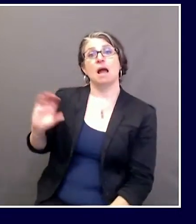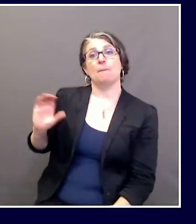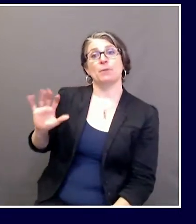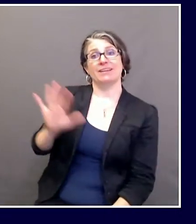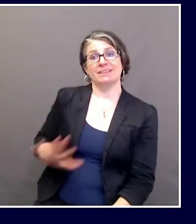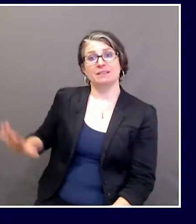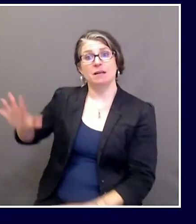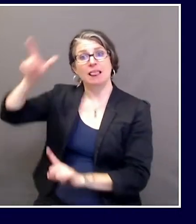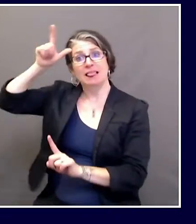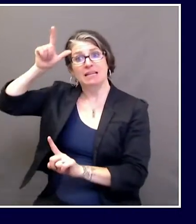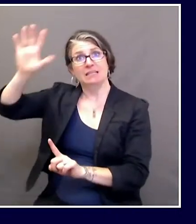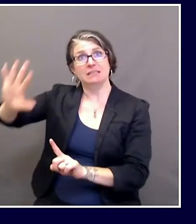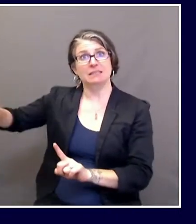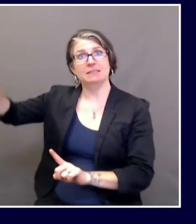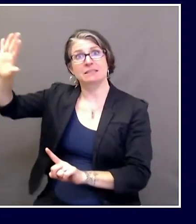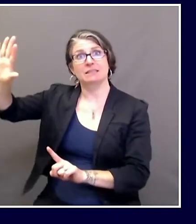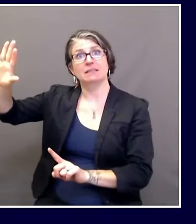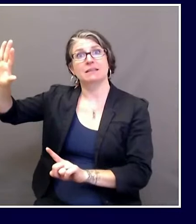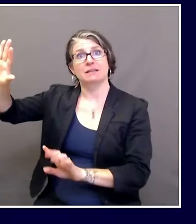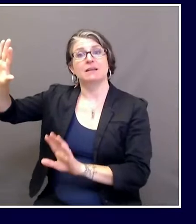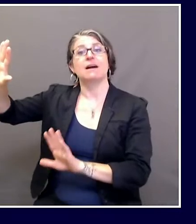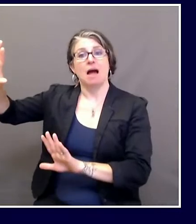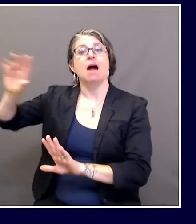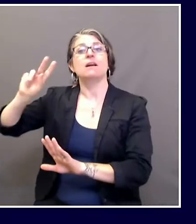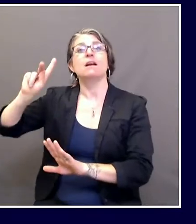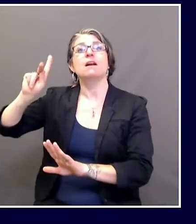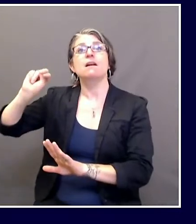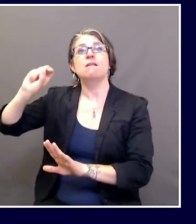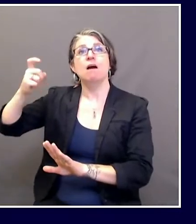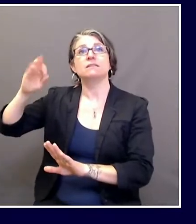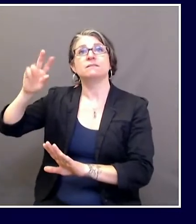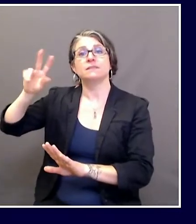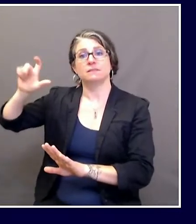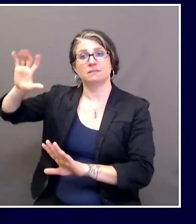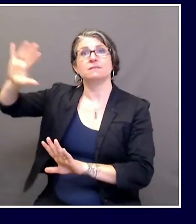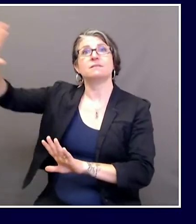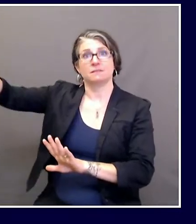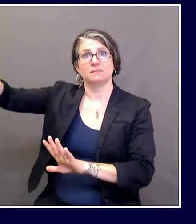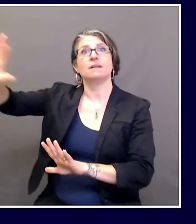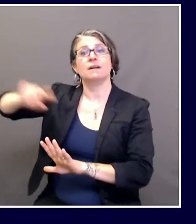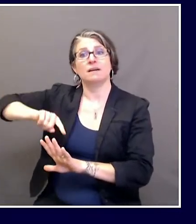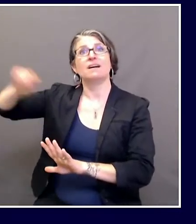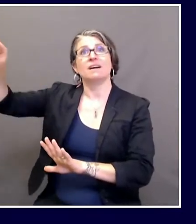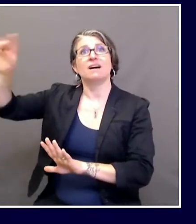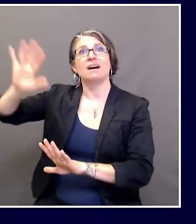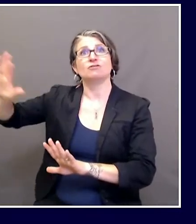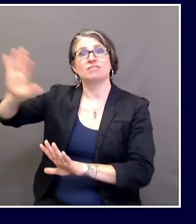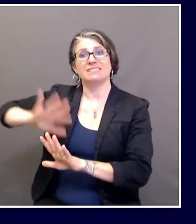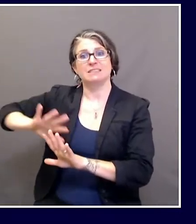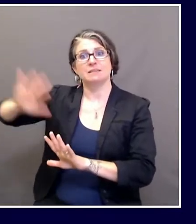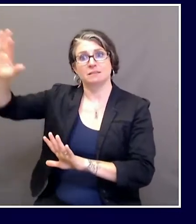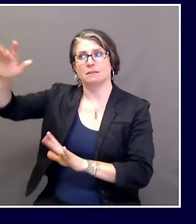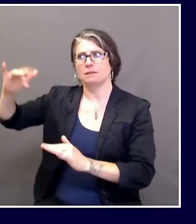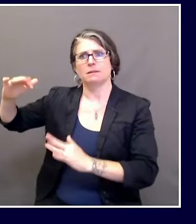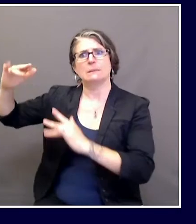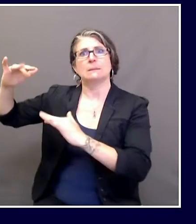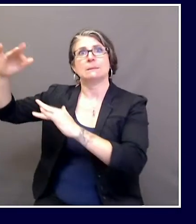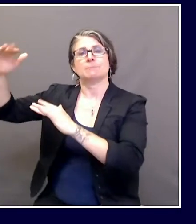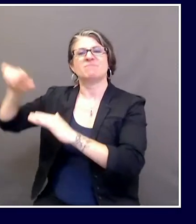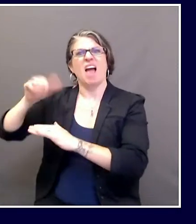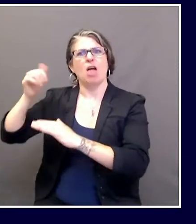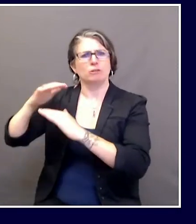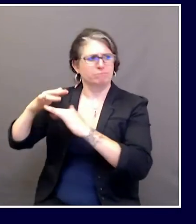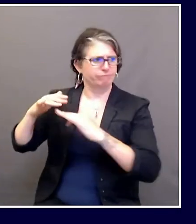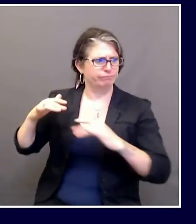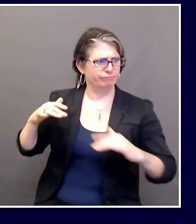more catching up to do, Piscataquis, Somerset, and Oxford. I don't want to discount that 1 second, but just a bit of context around that. If each